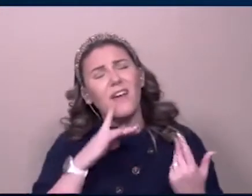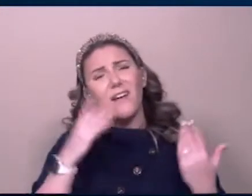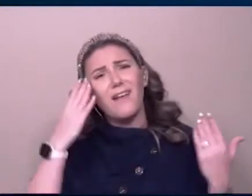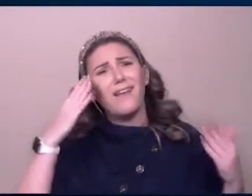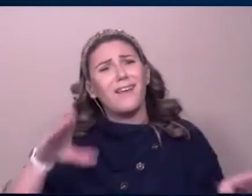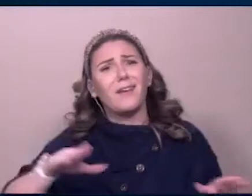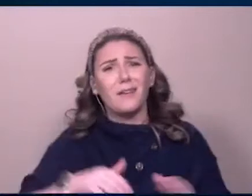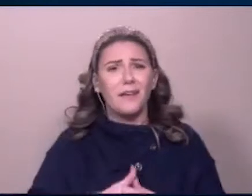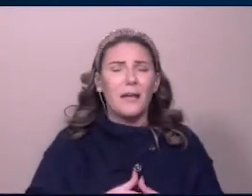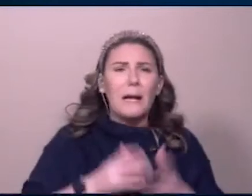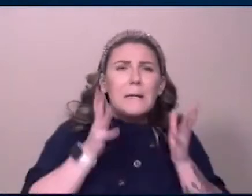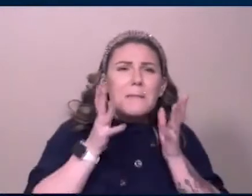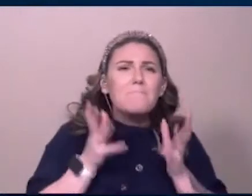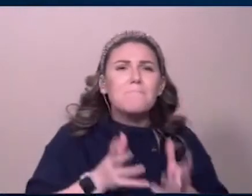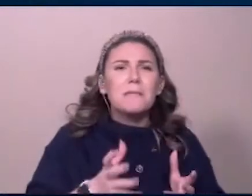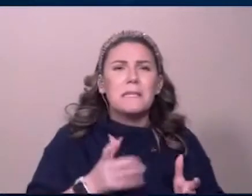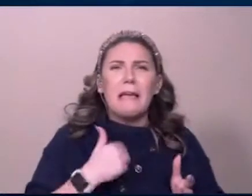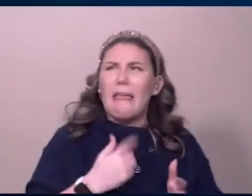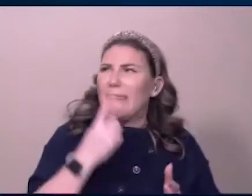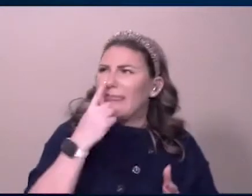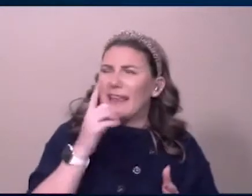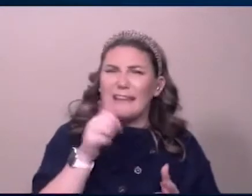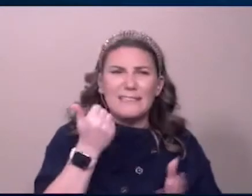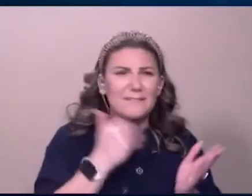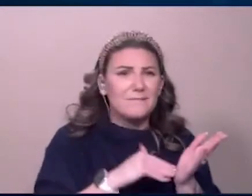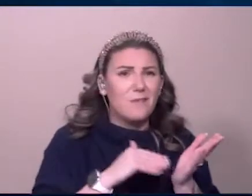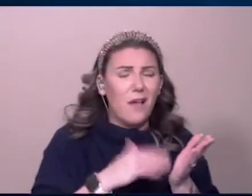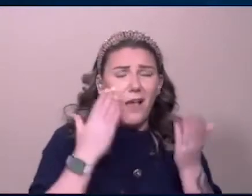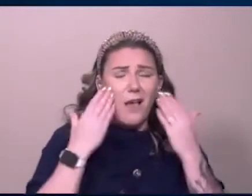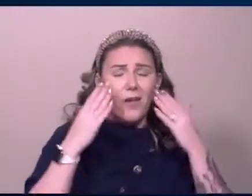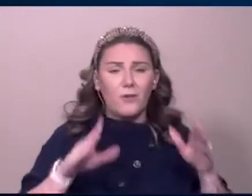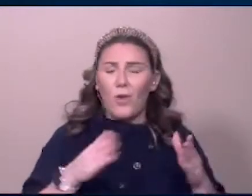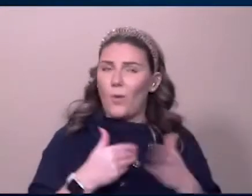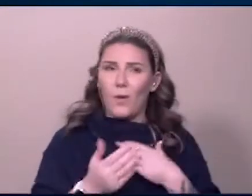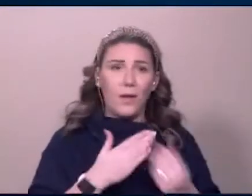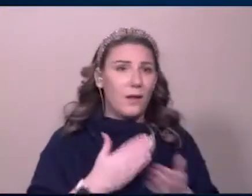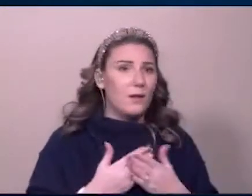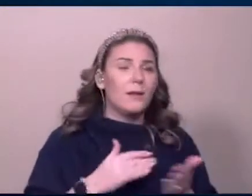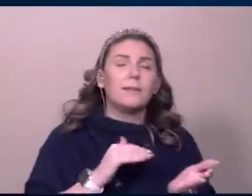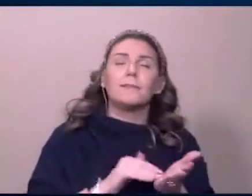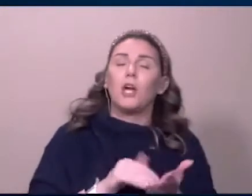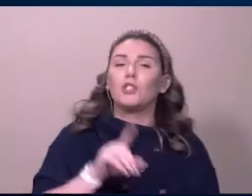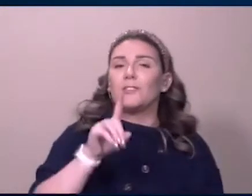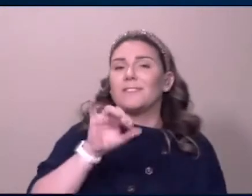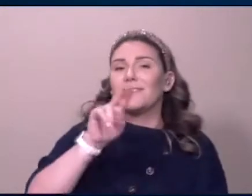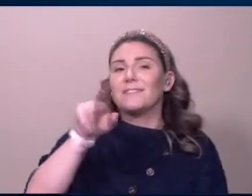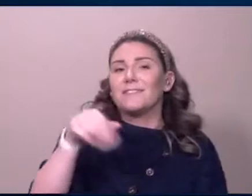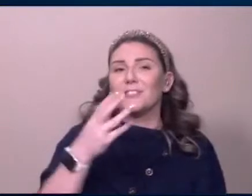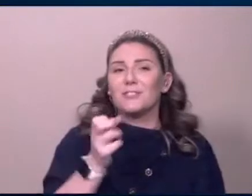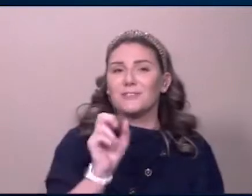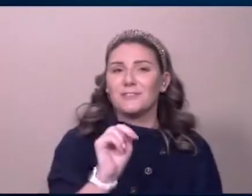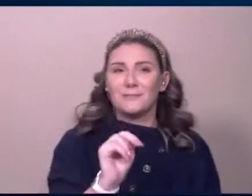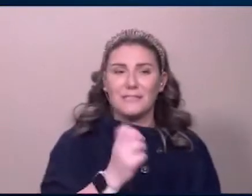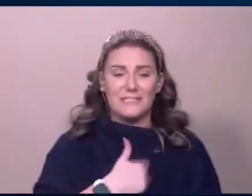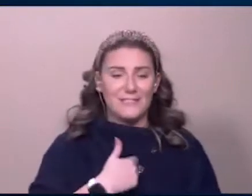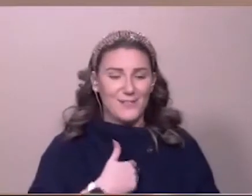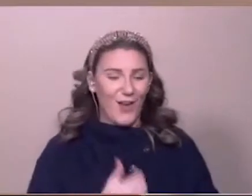the beard makes me think of Freelove. I don't know how. I don't know what the combination is, but whatever it is. But Dr. Dishman, sorry. You know, I'm